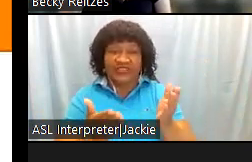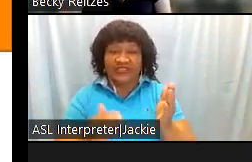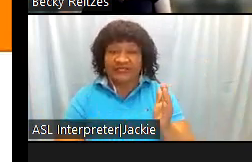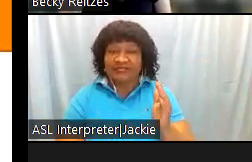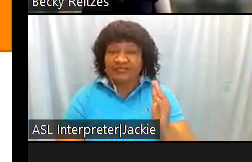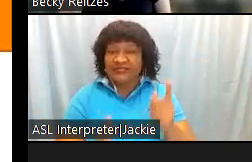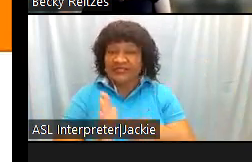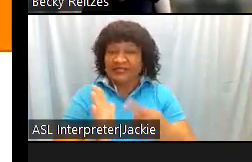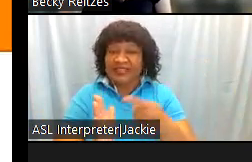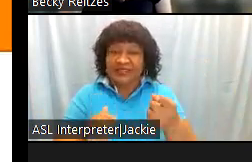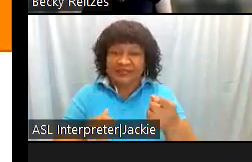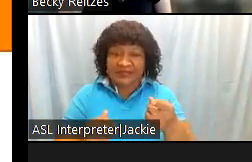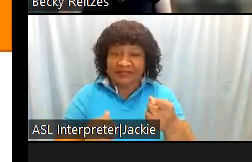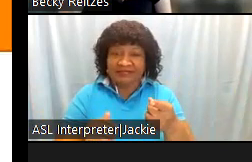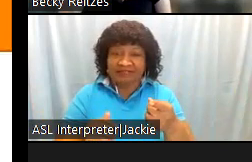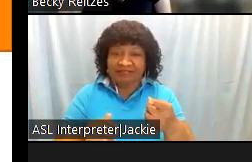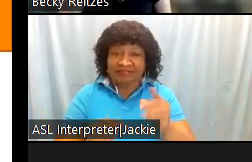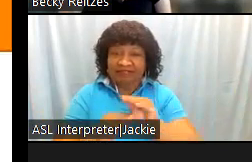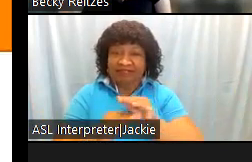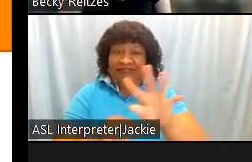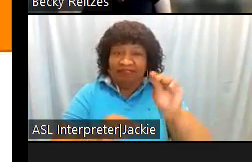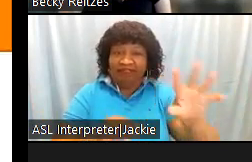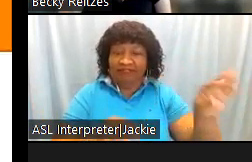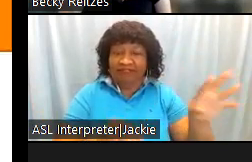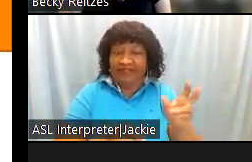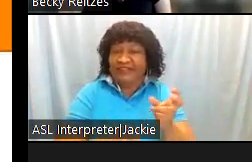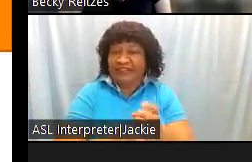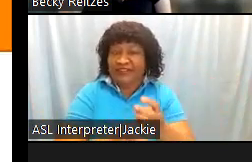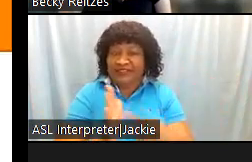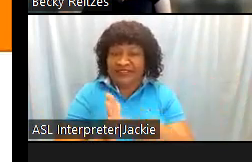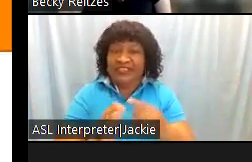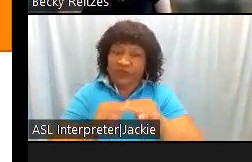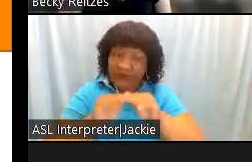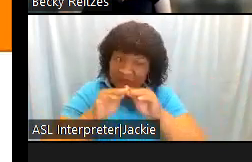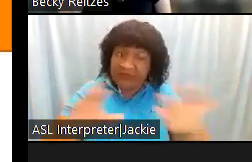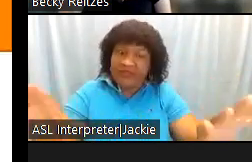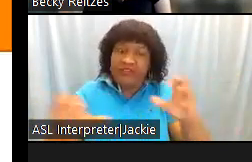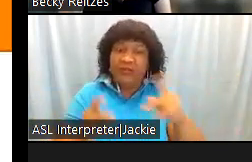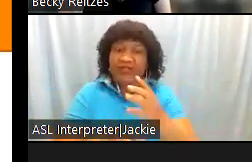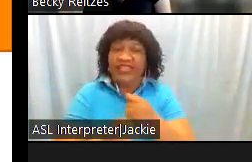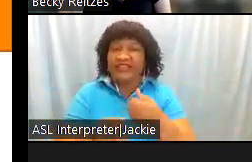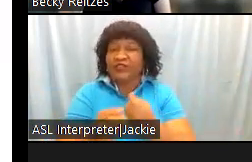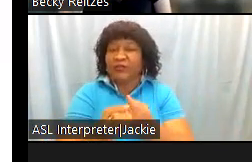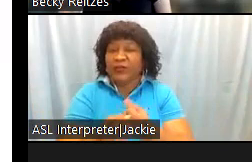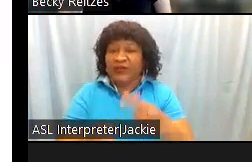and churches. So to get the word out so folks can get the support that they